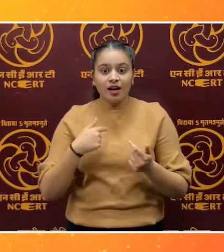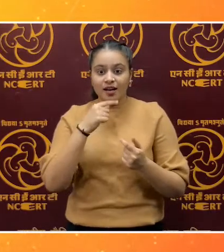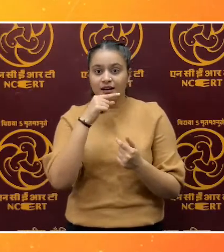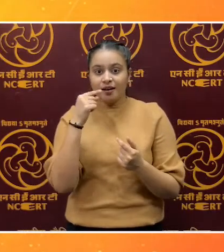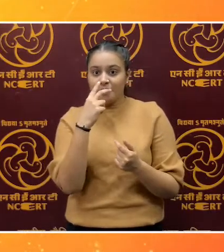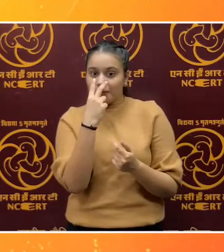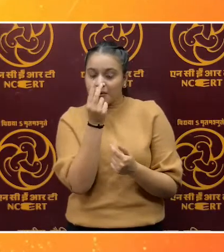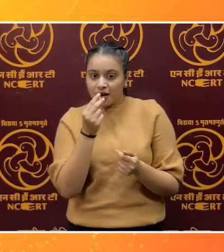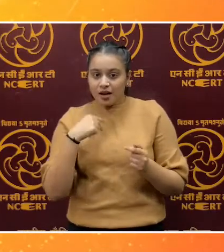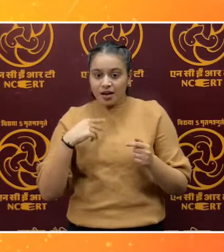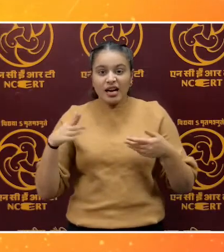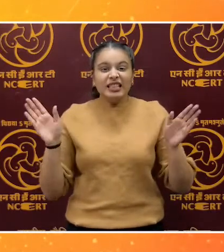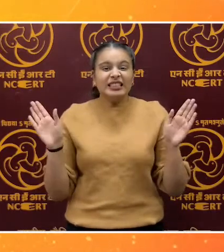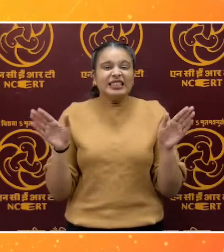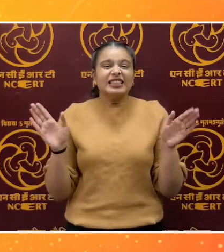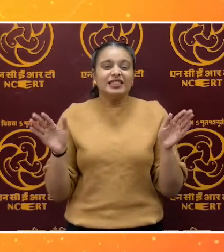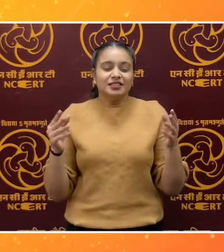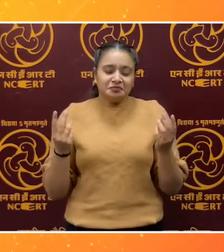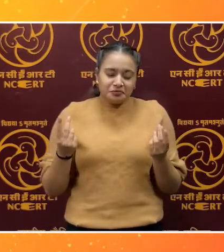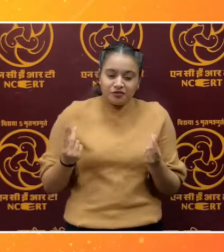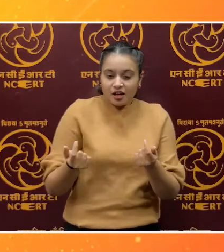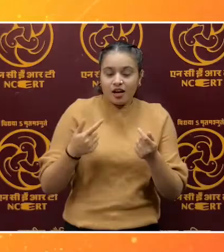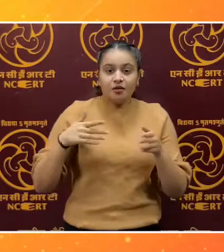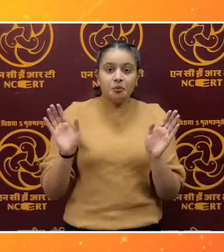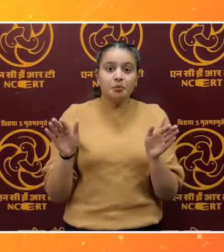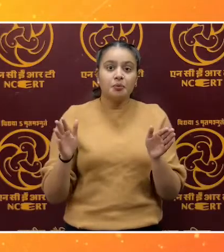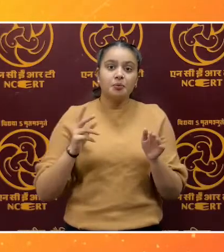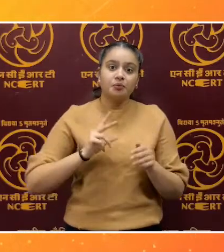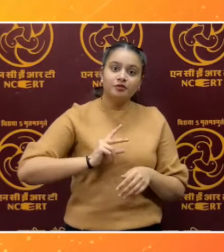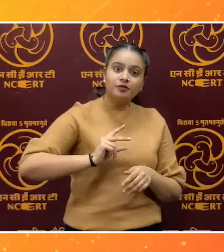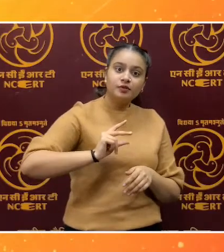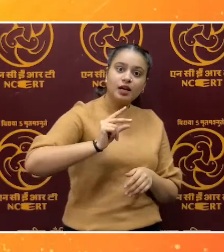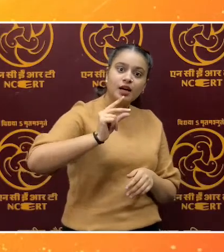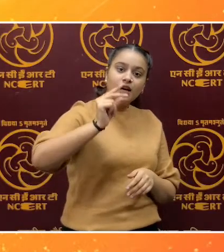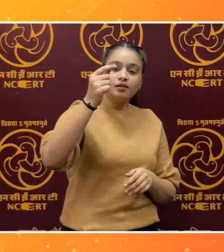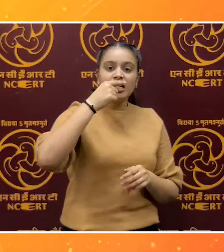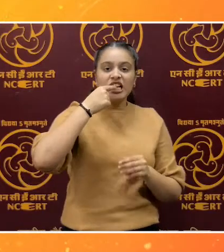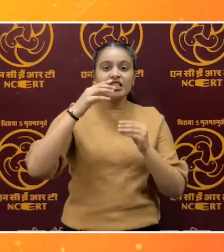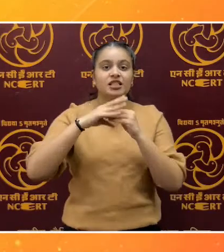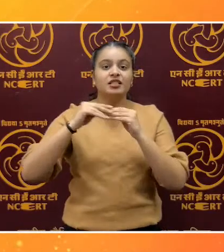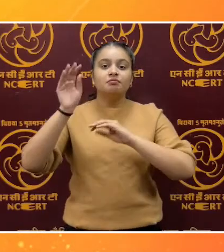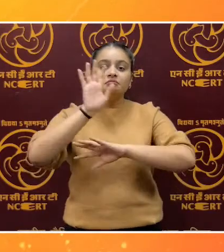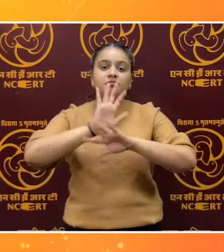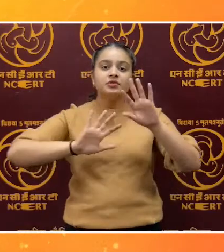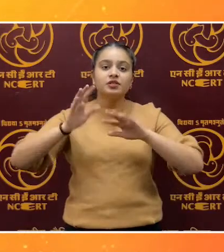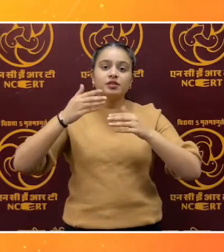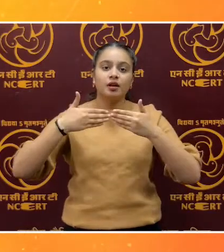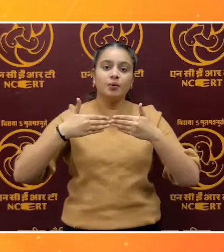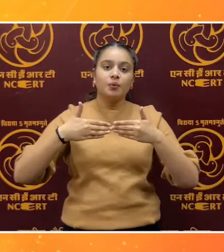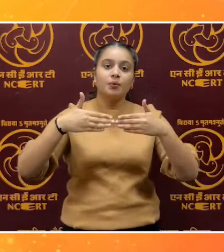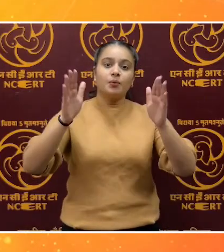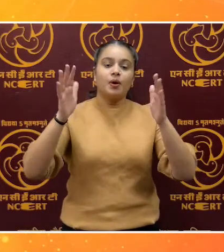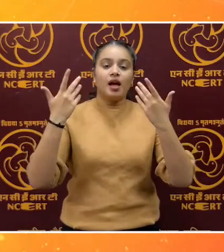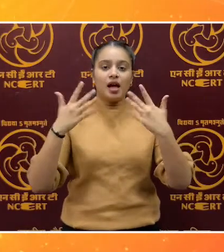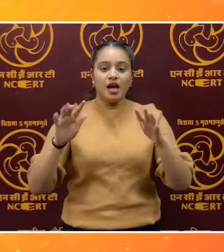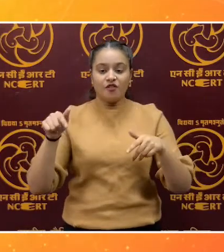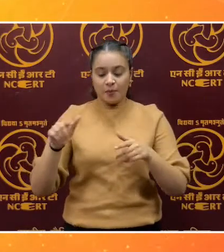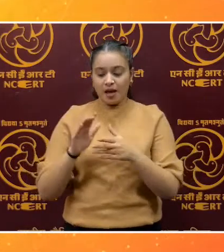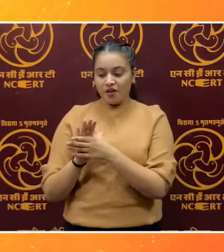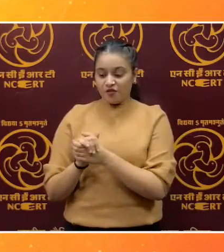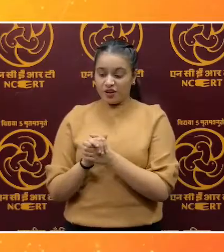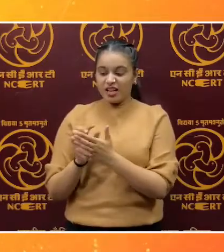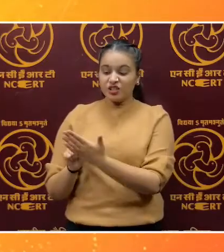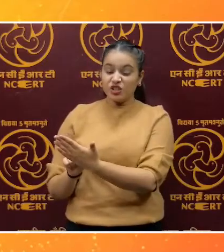its beautiful green wings, and flew off into the open sky, saying, "My friend showed